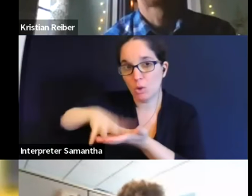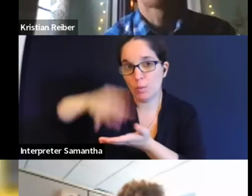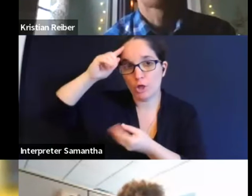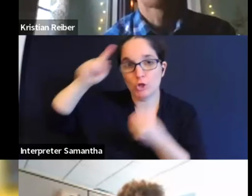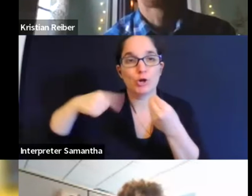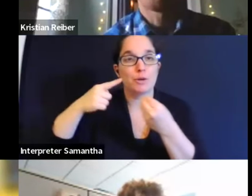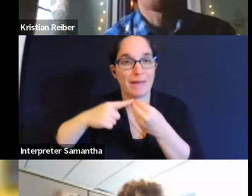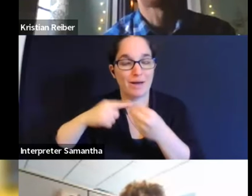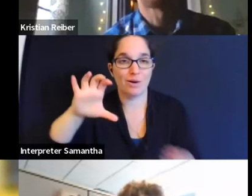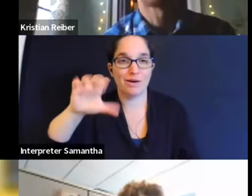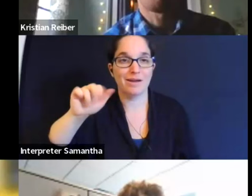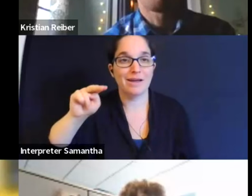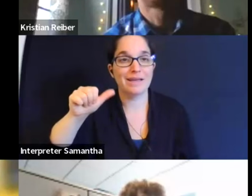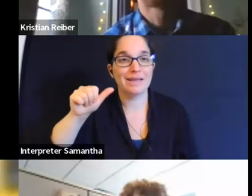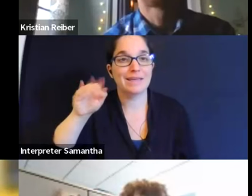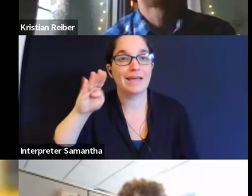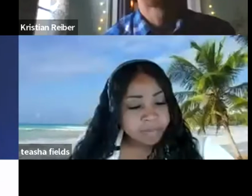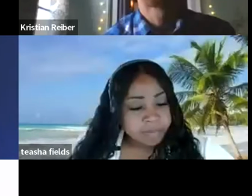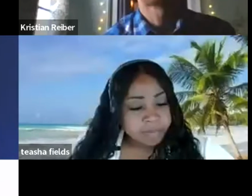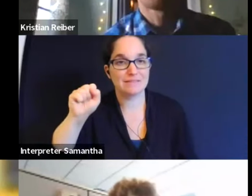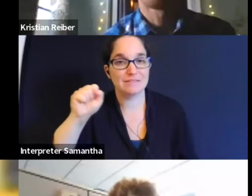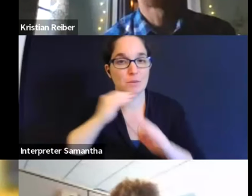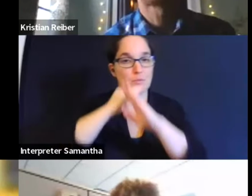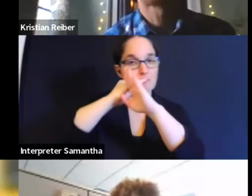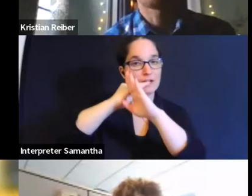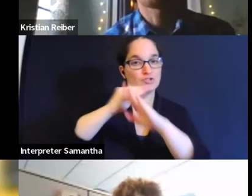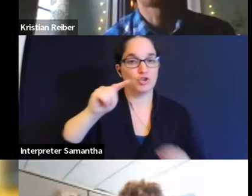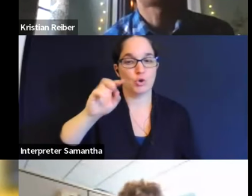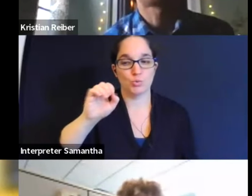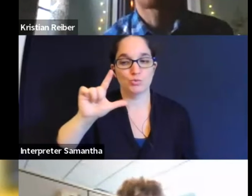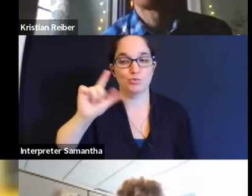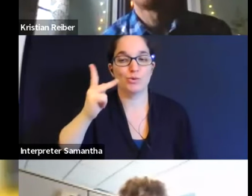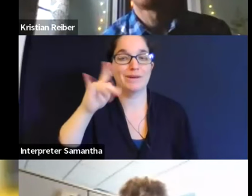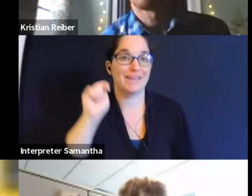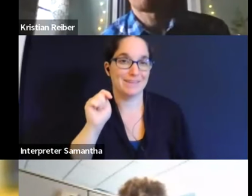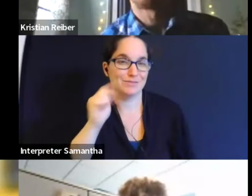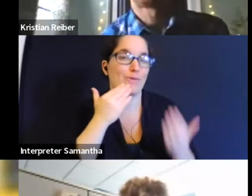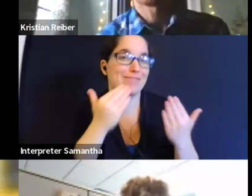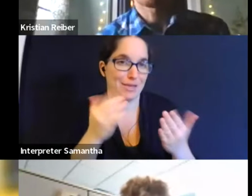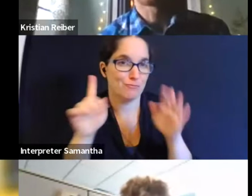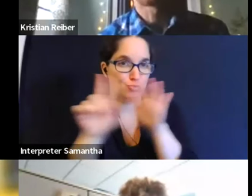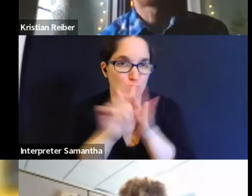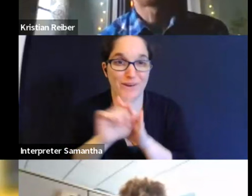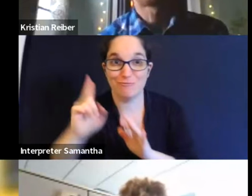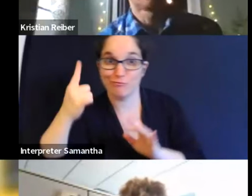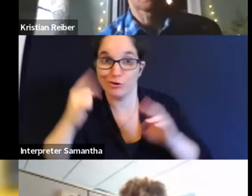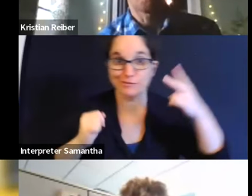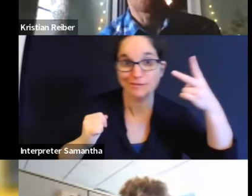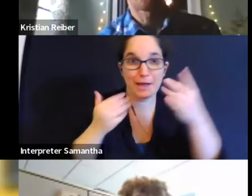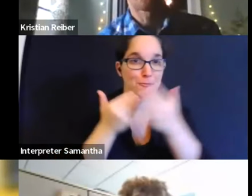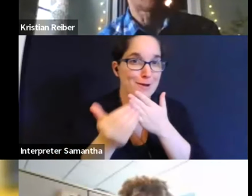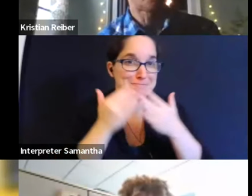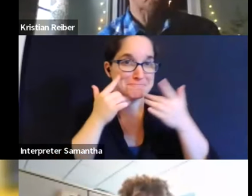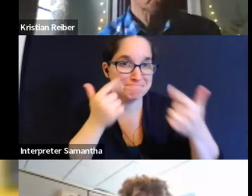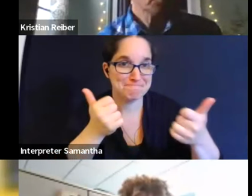prevention toolkit. So thank you if this is your second time on with us. I'm Sharon Robinson, and I am the